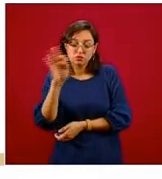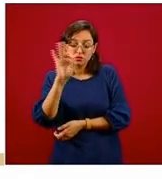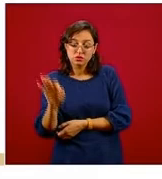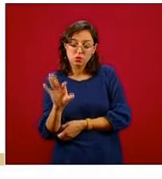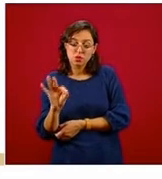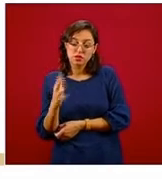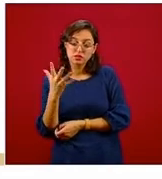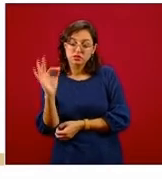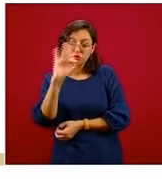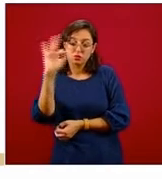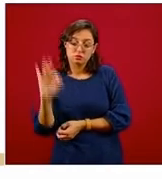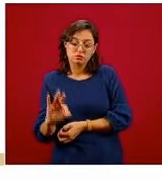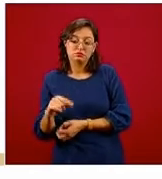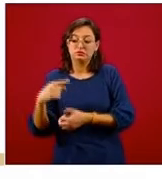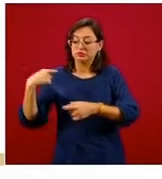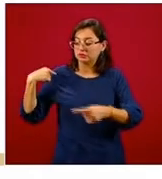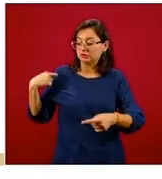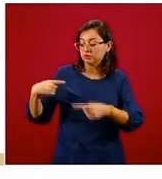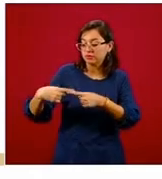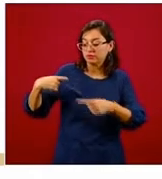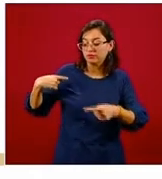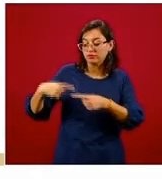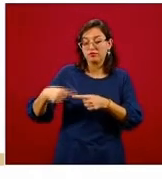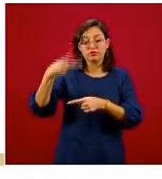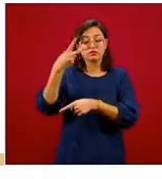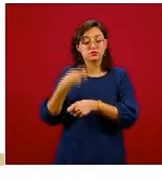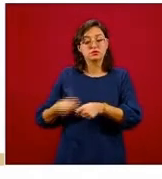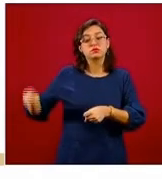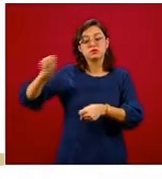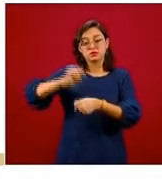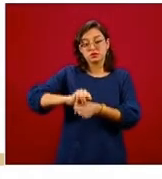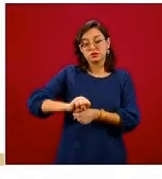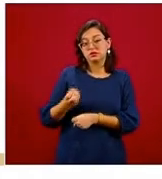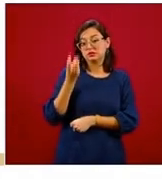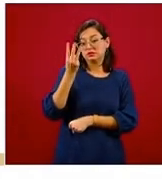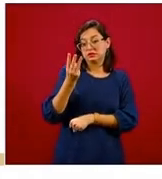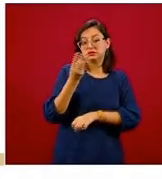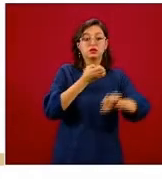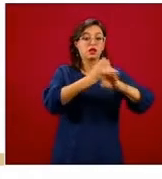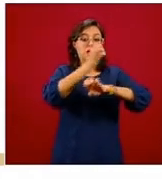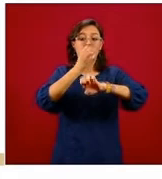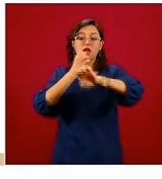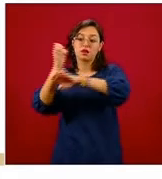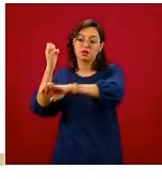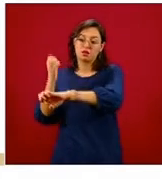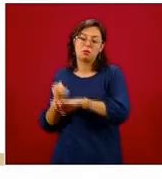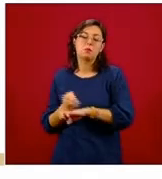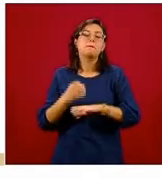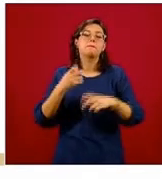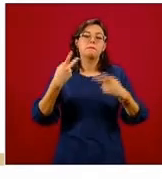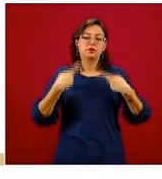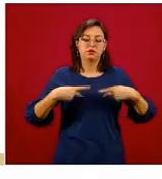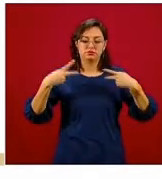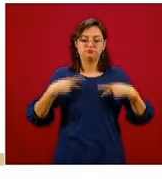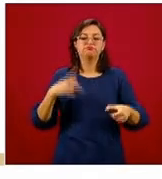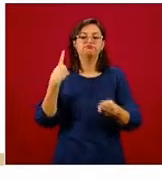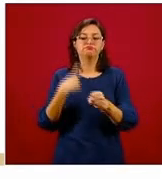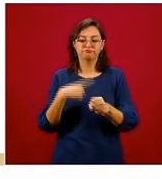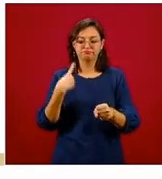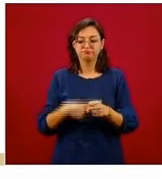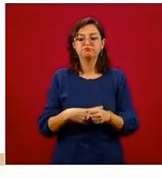63, 59, and 55 respectively. And these are the states that in these last days, practically 2 weeks, we've